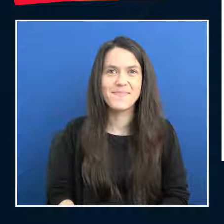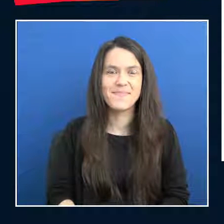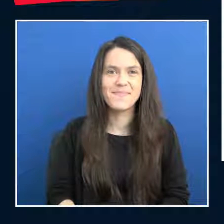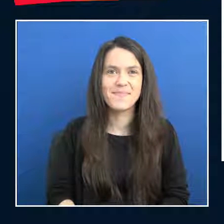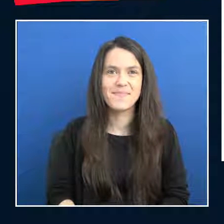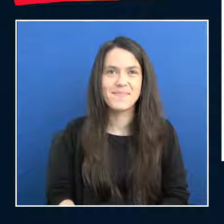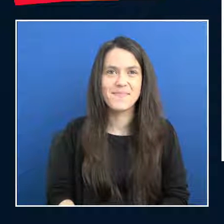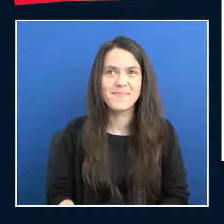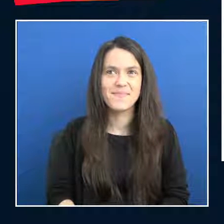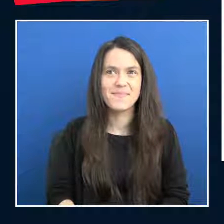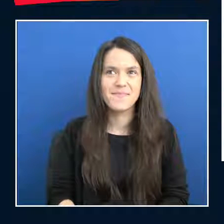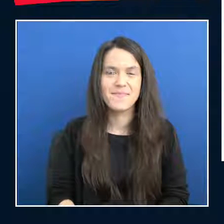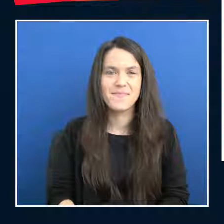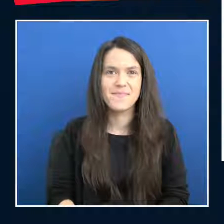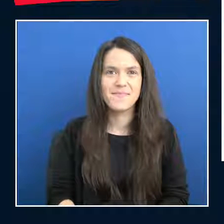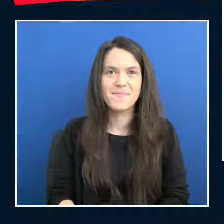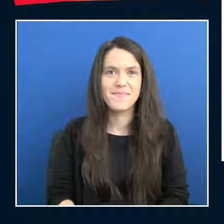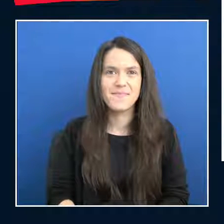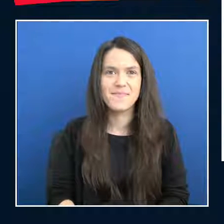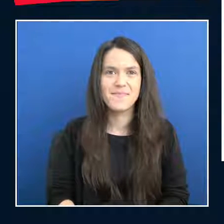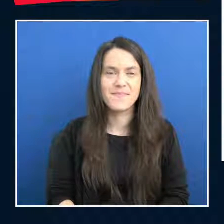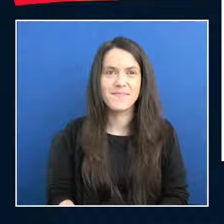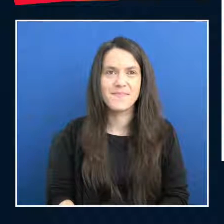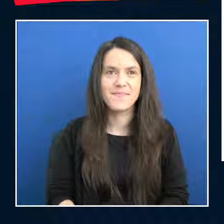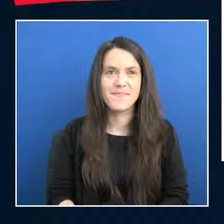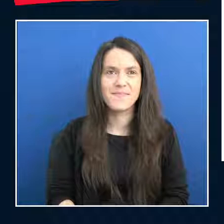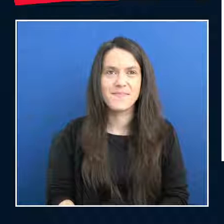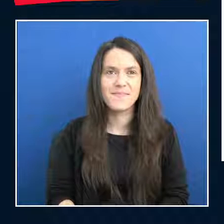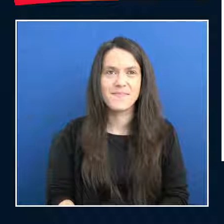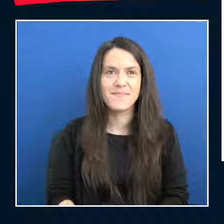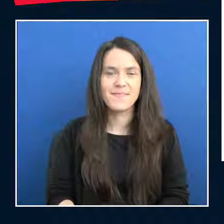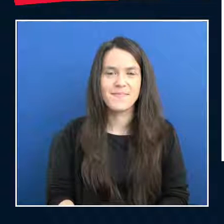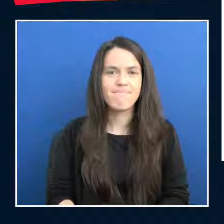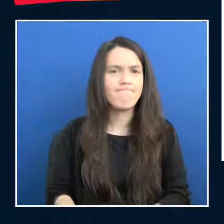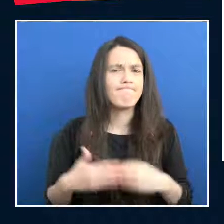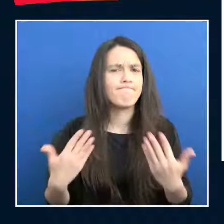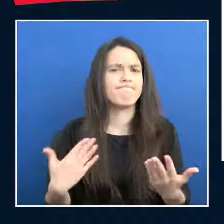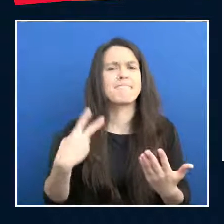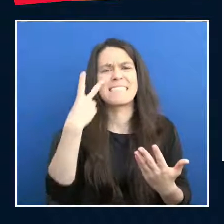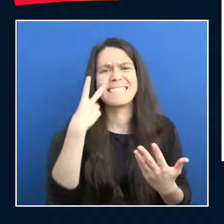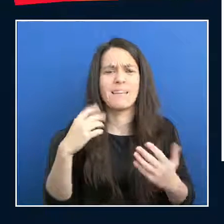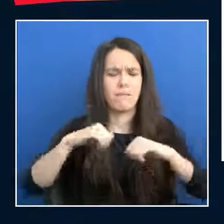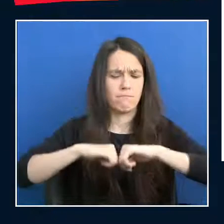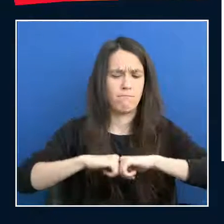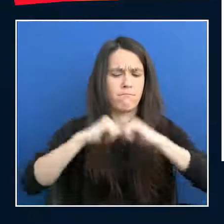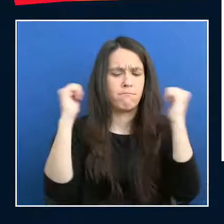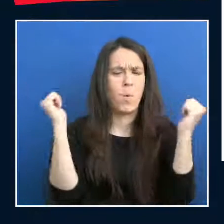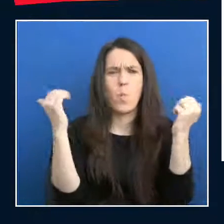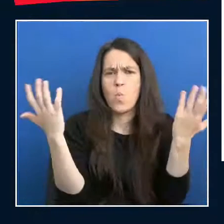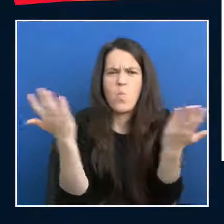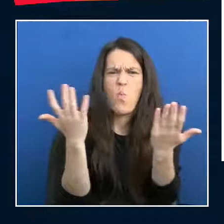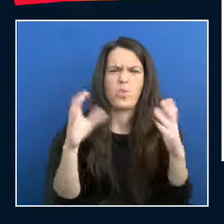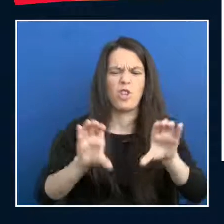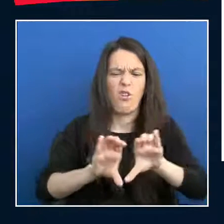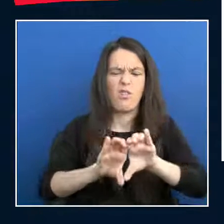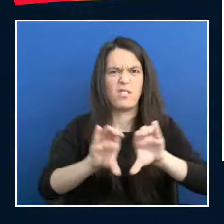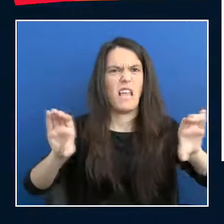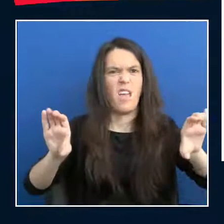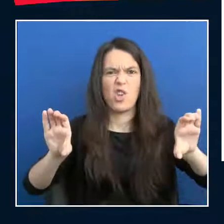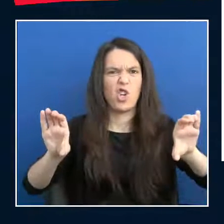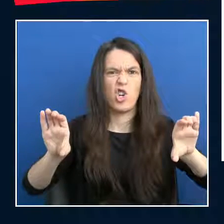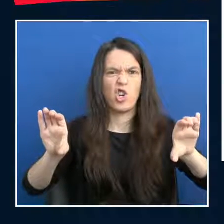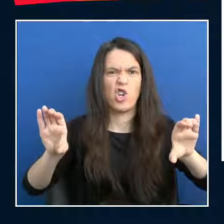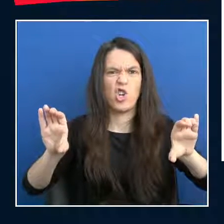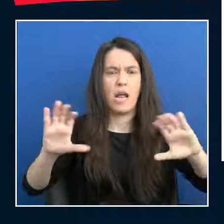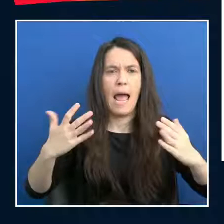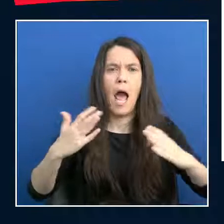So let's see again what a container consists of and how we make sure that it's still secure. Like, I don't want my